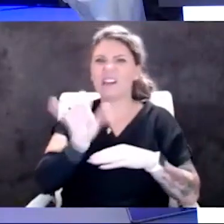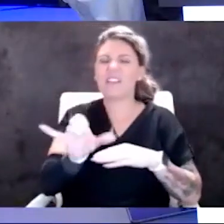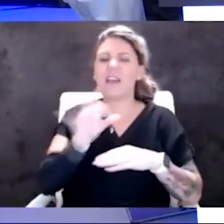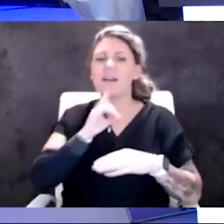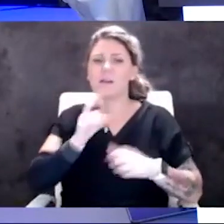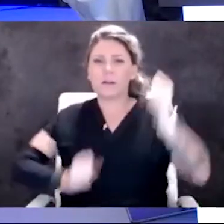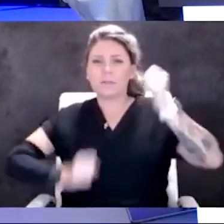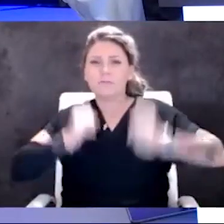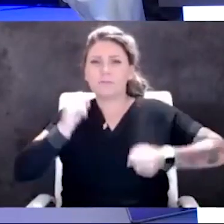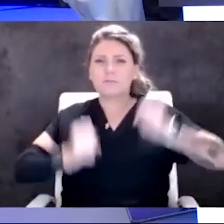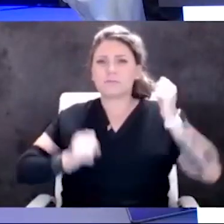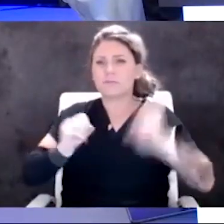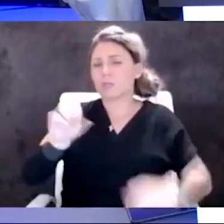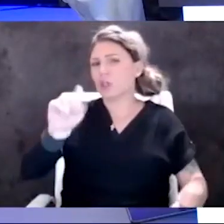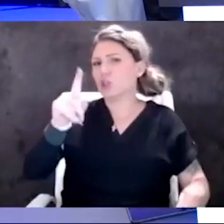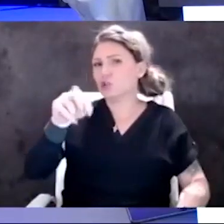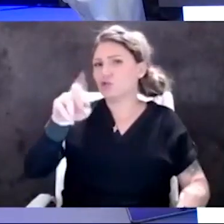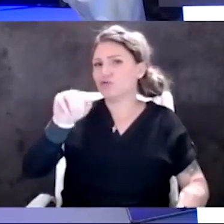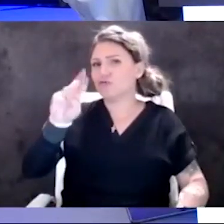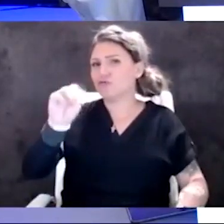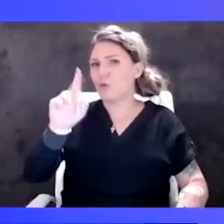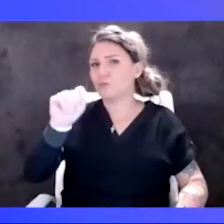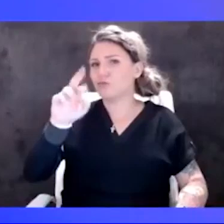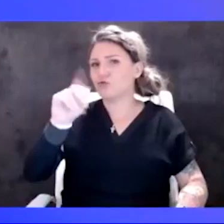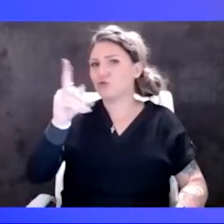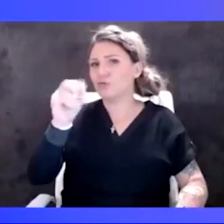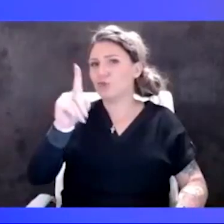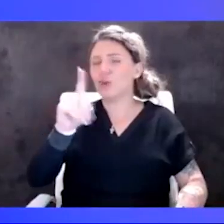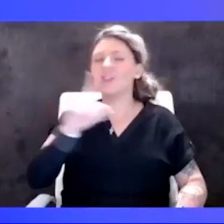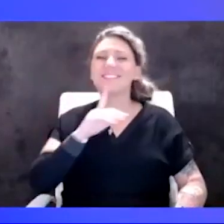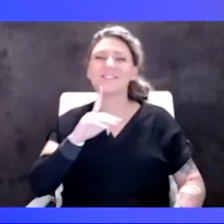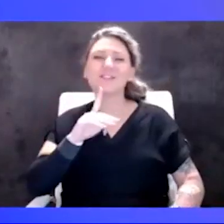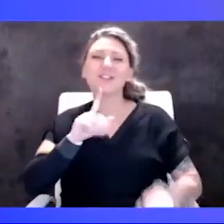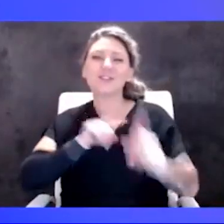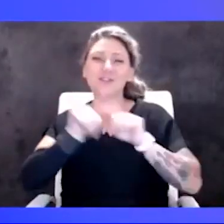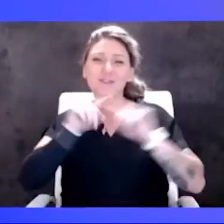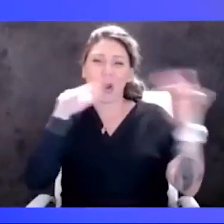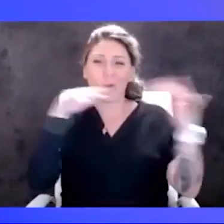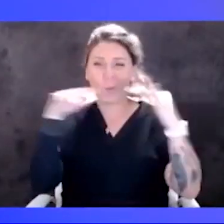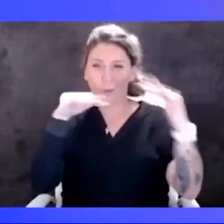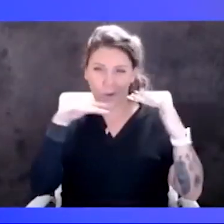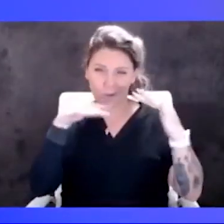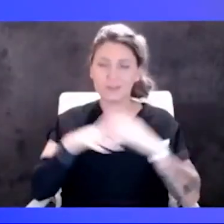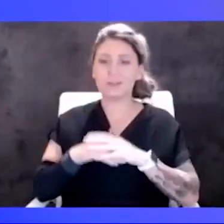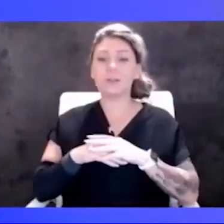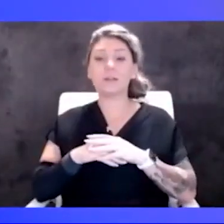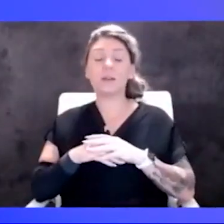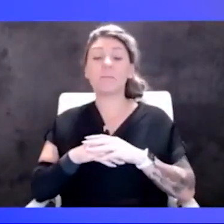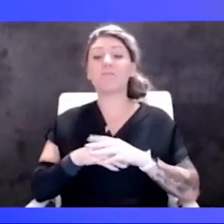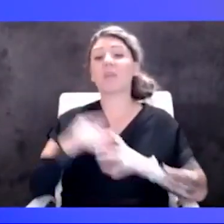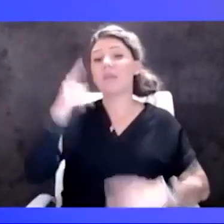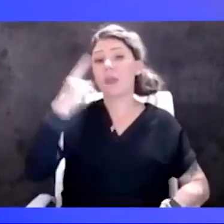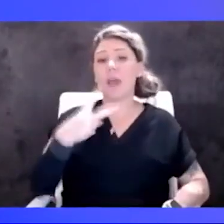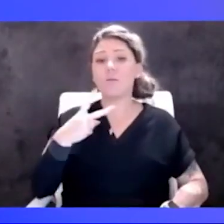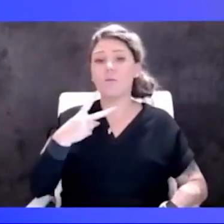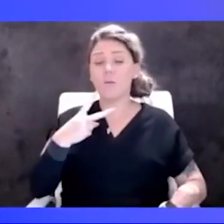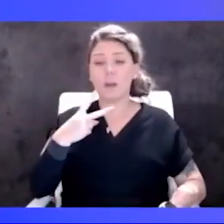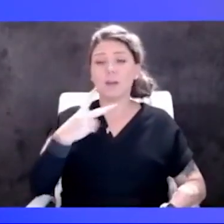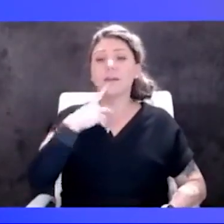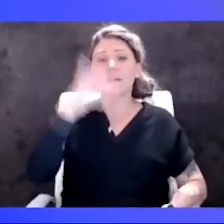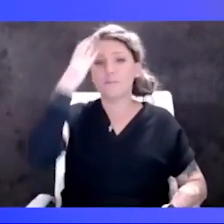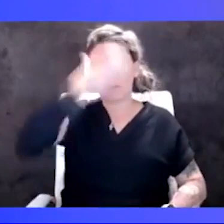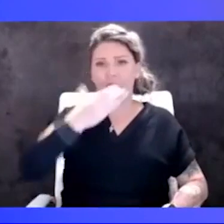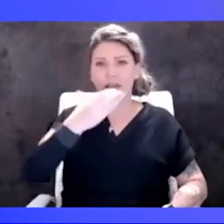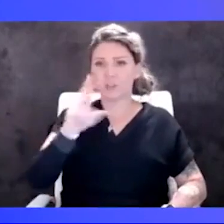day. That's correct. And then we have these, most of us are wearing called half-face respirators. You may